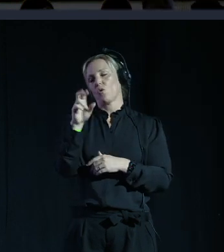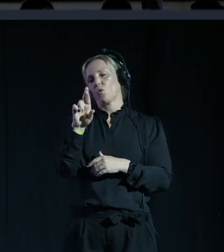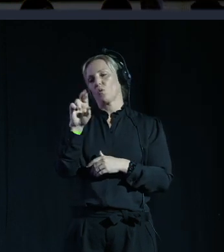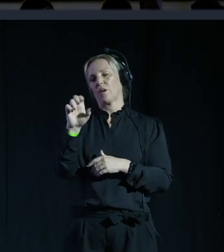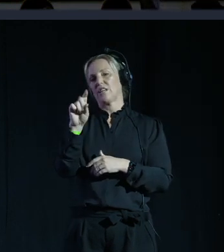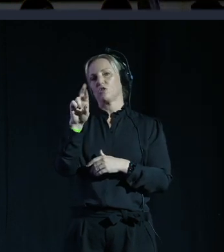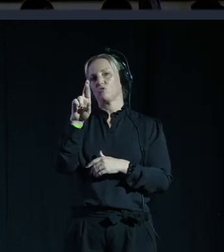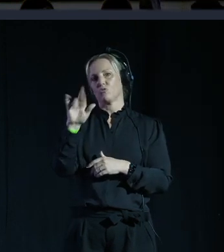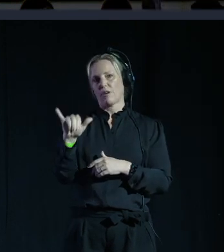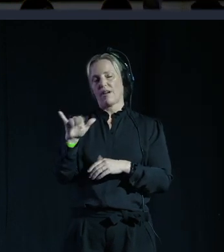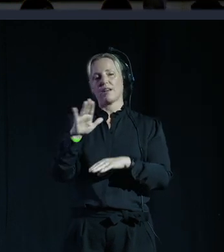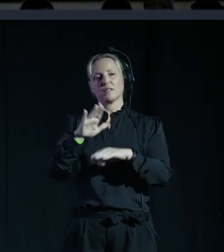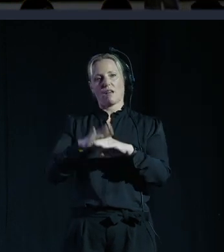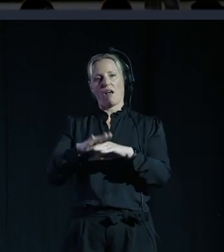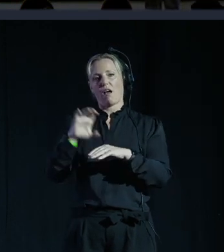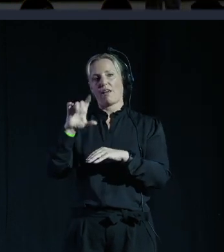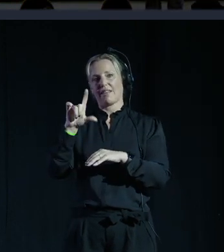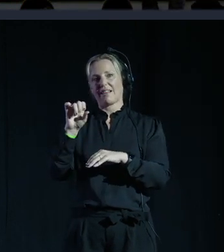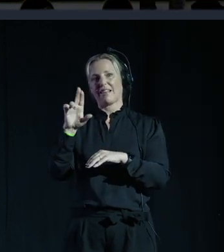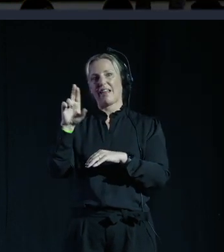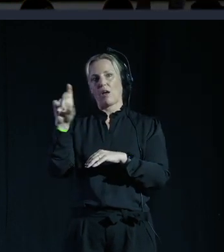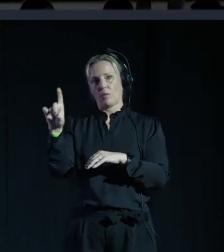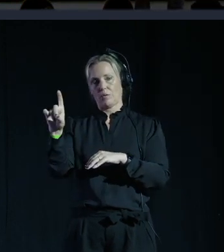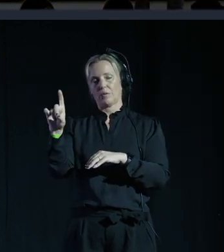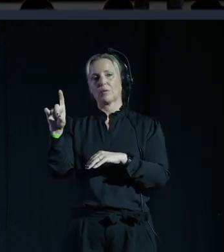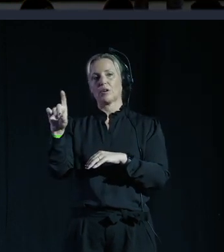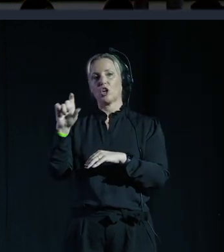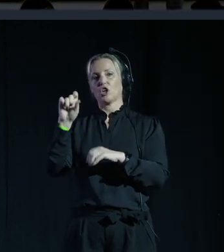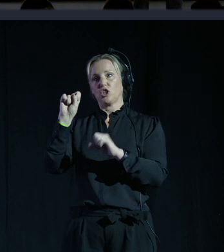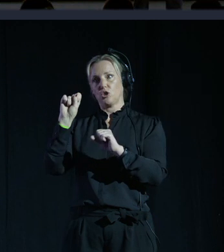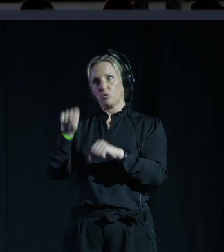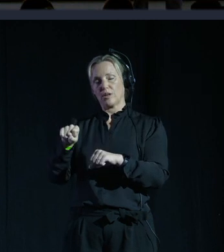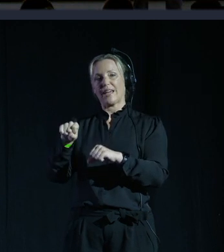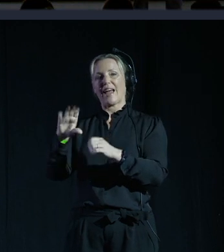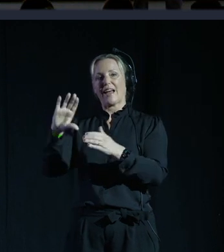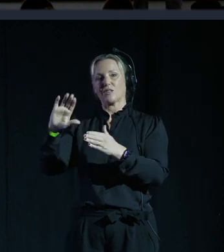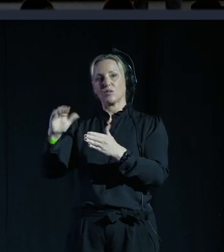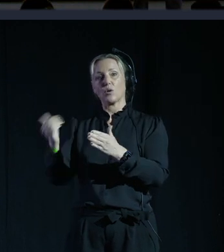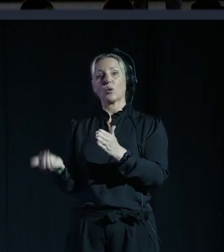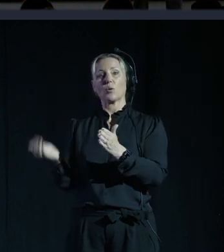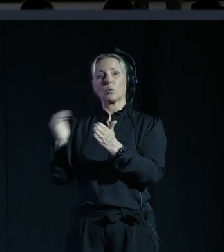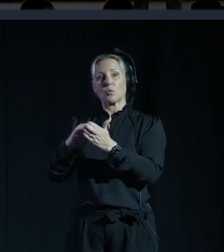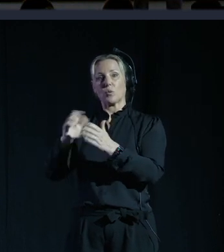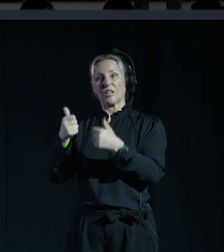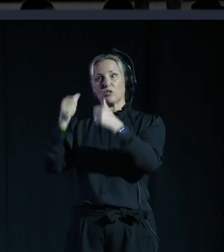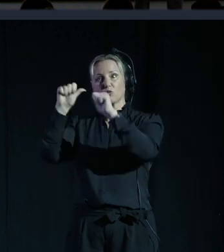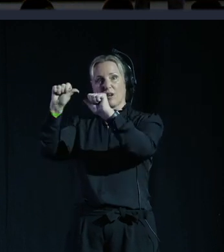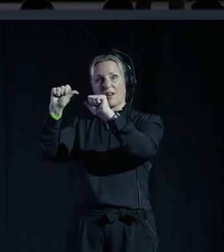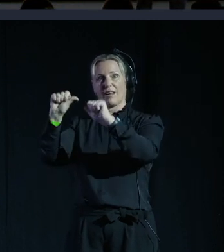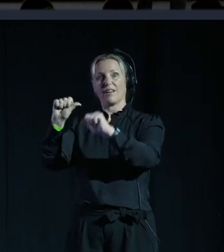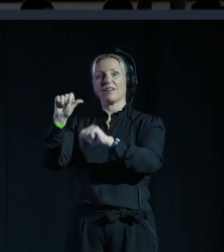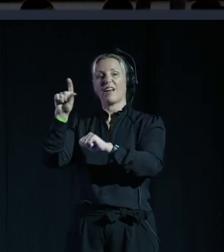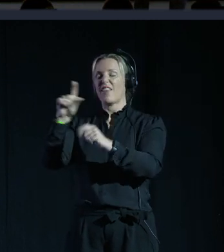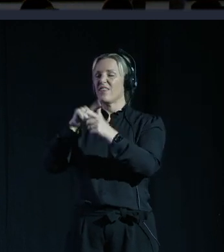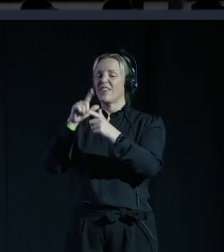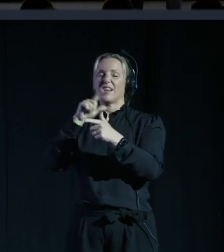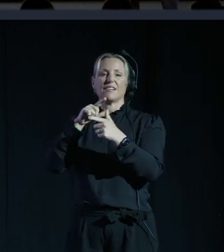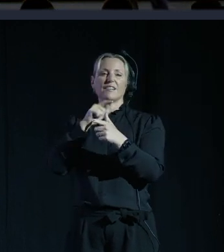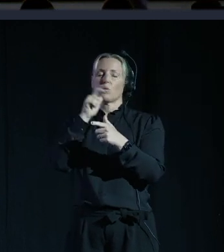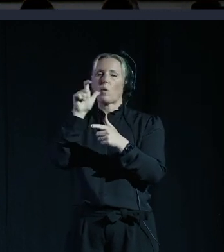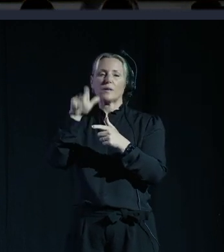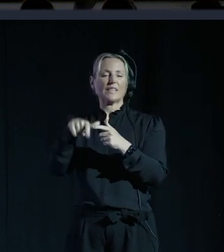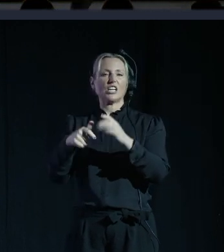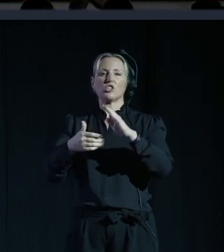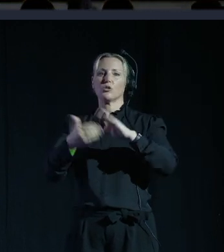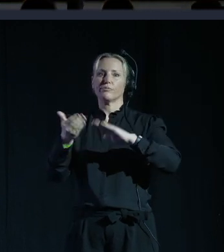So that means you can retry from your point of failure, and you're not rerunning the whole entire job again. Once again,